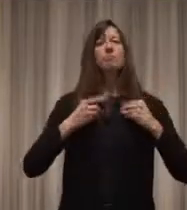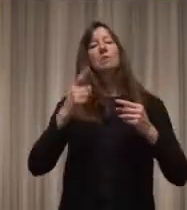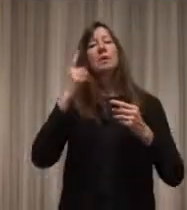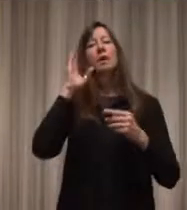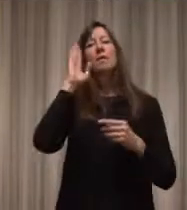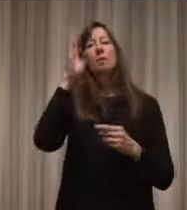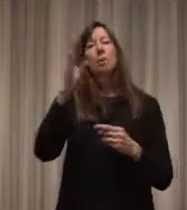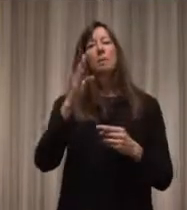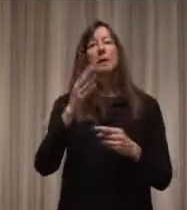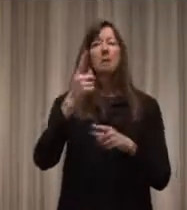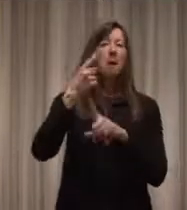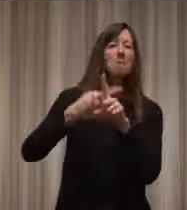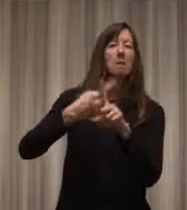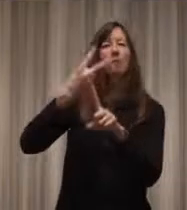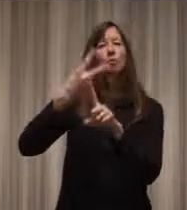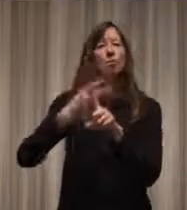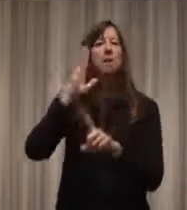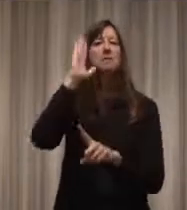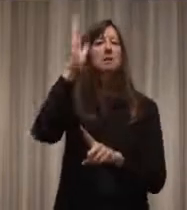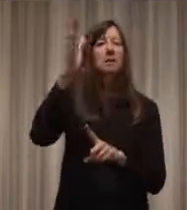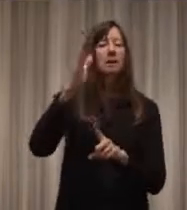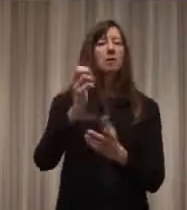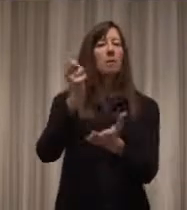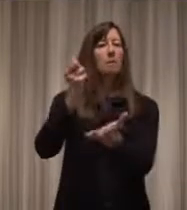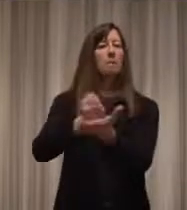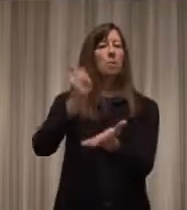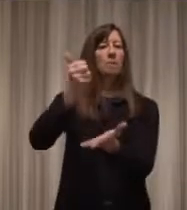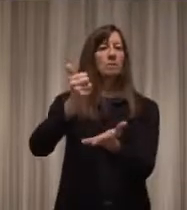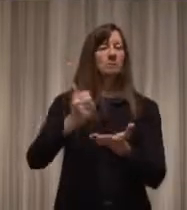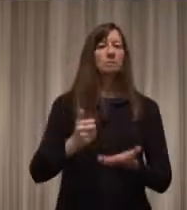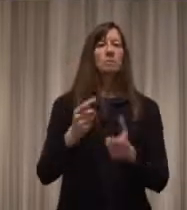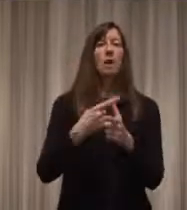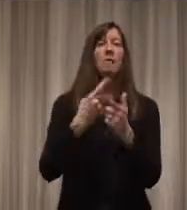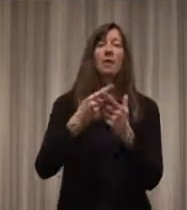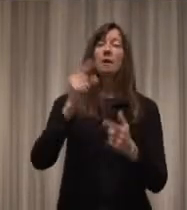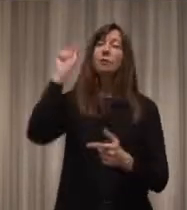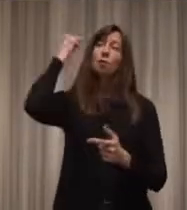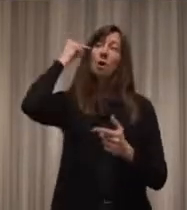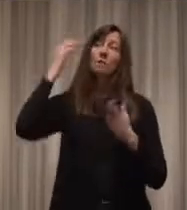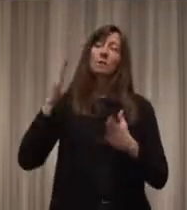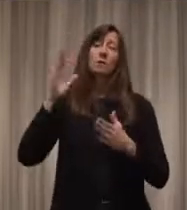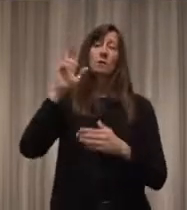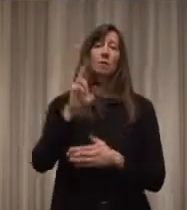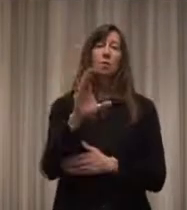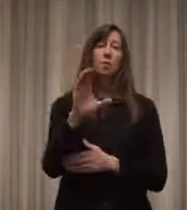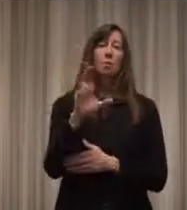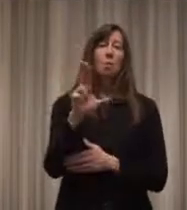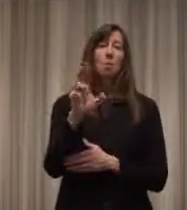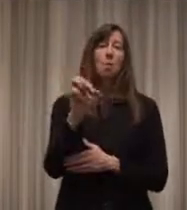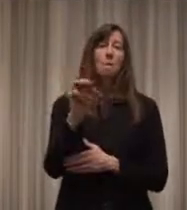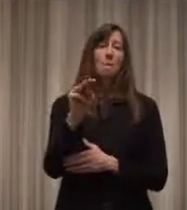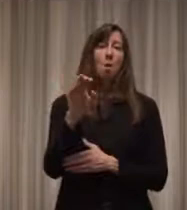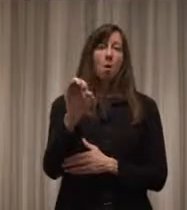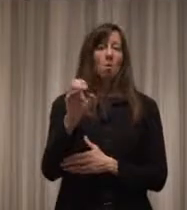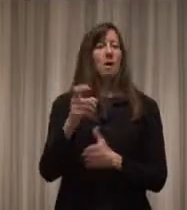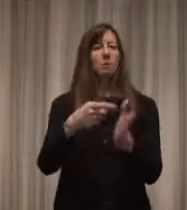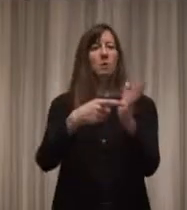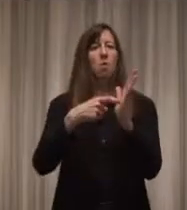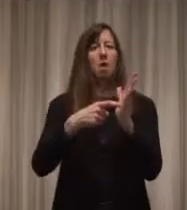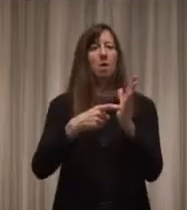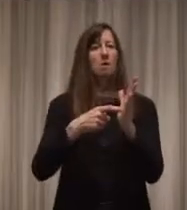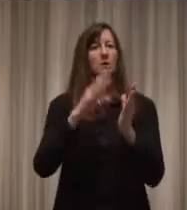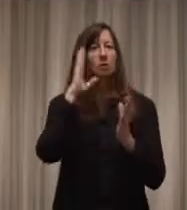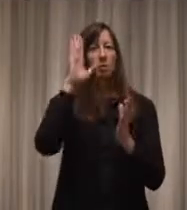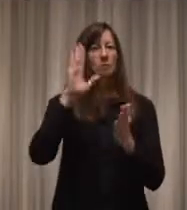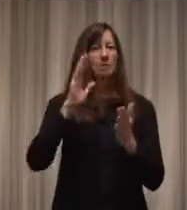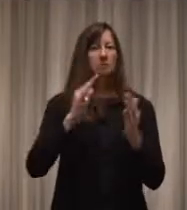two, which will also meet the timeline set by Governor Cuomo to get that report. I was really proud that in the governor's State of the